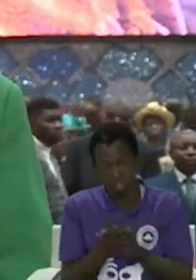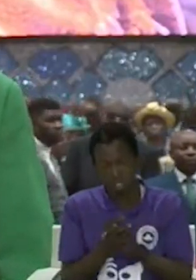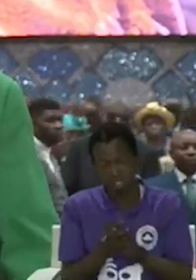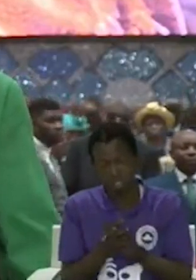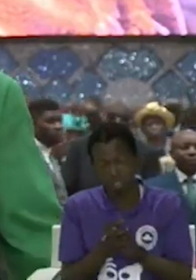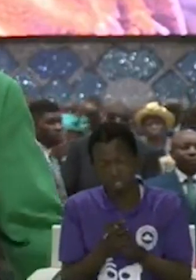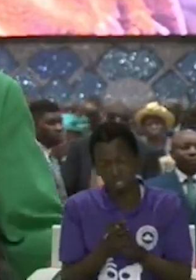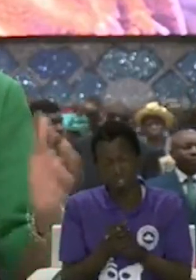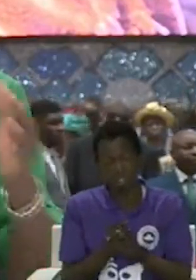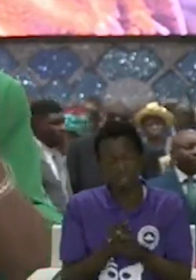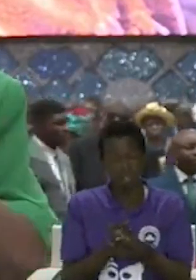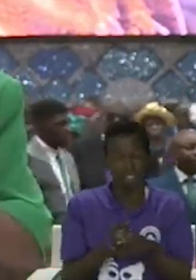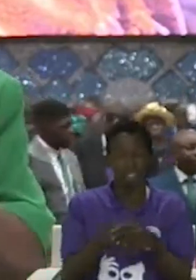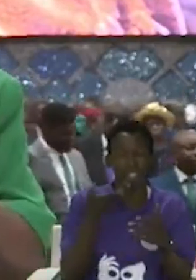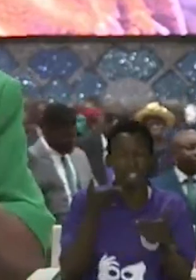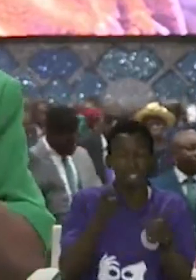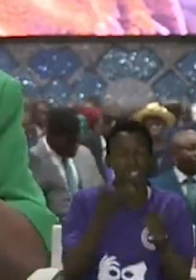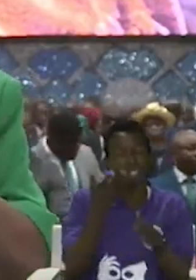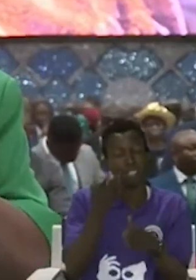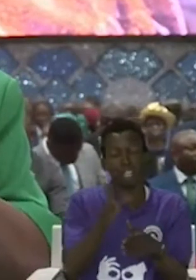And let there be unity